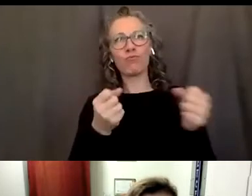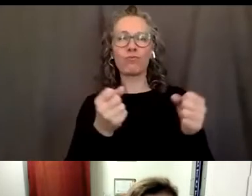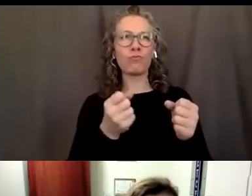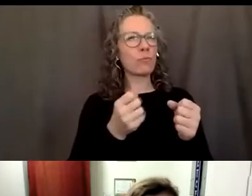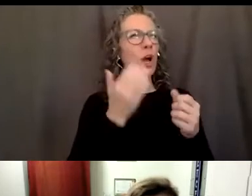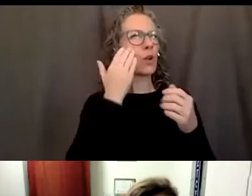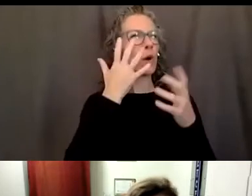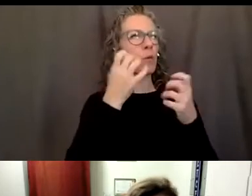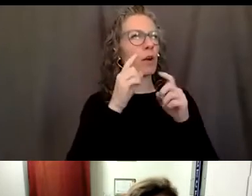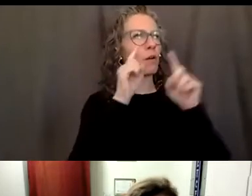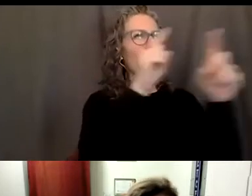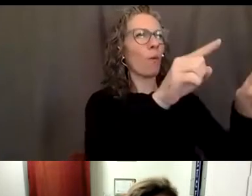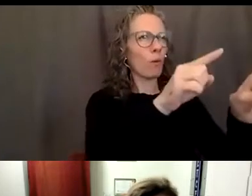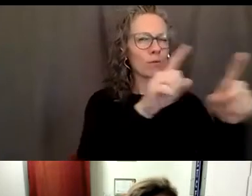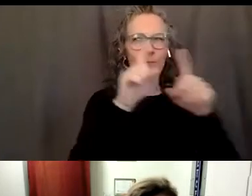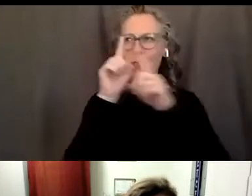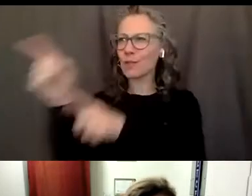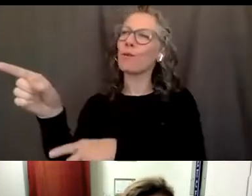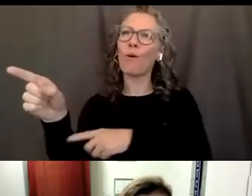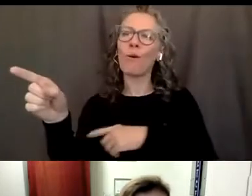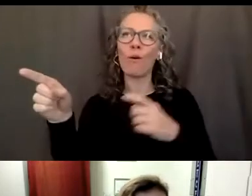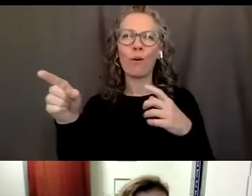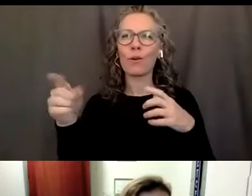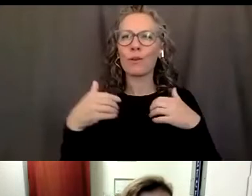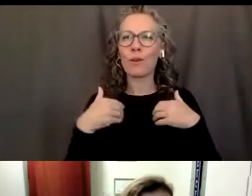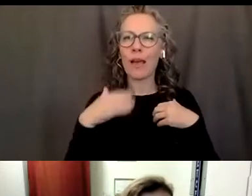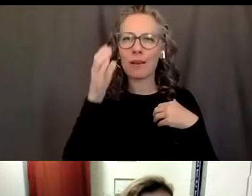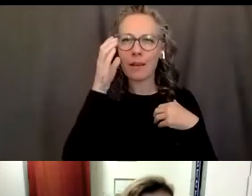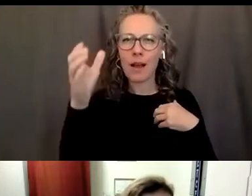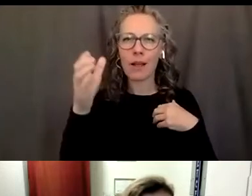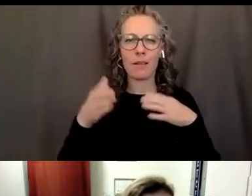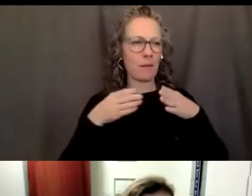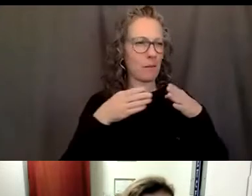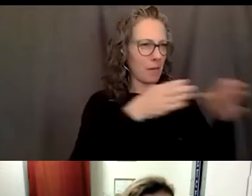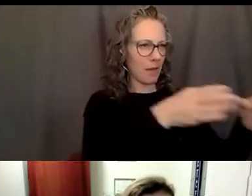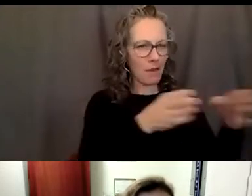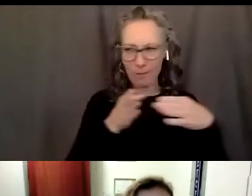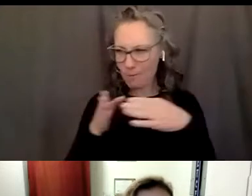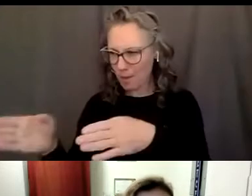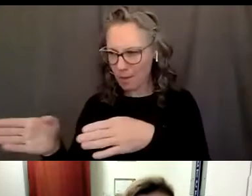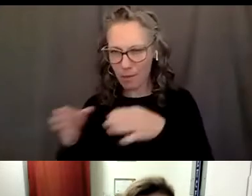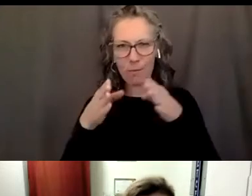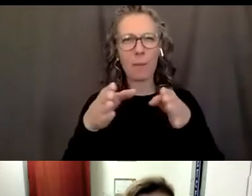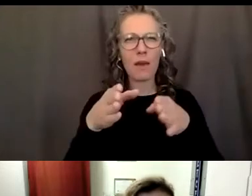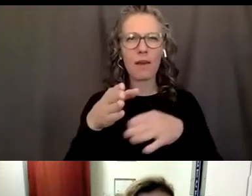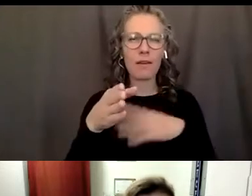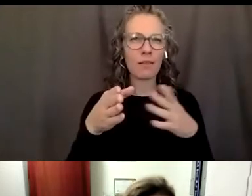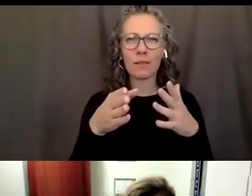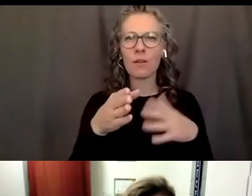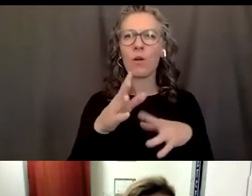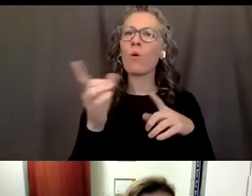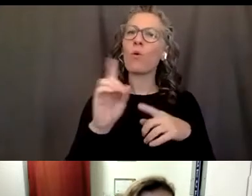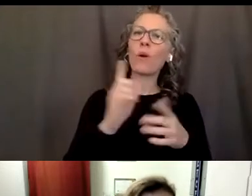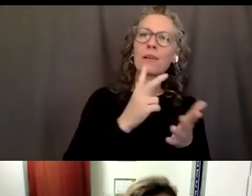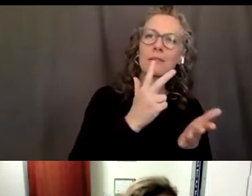want to go. You have an idea of what path you might take, what road you might take, what rest stops and restaurants